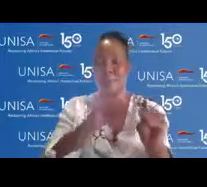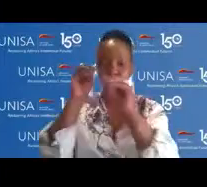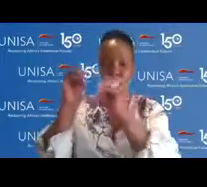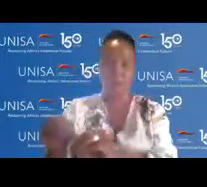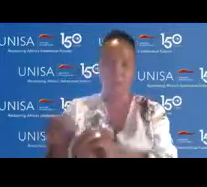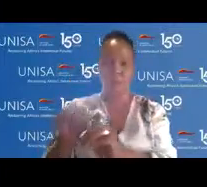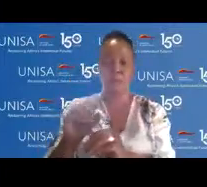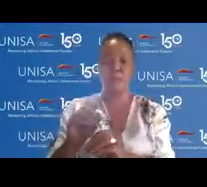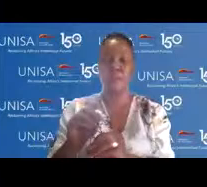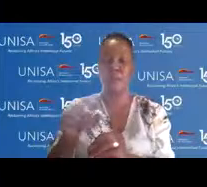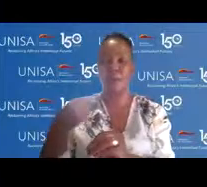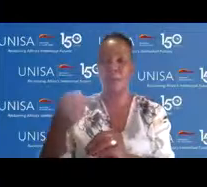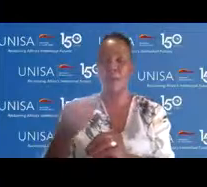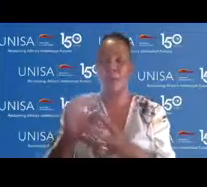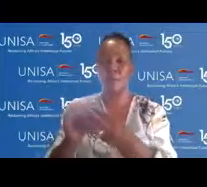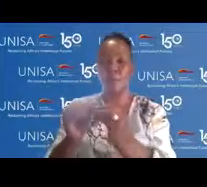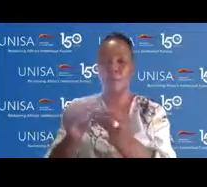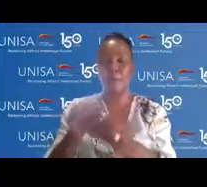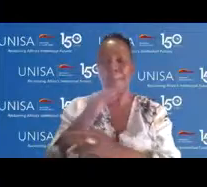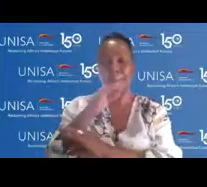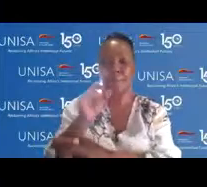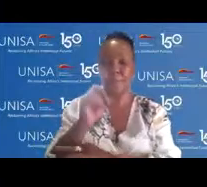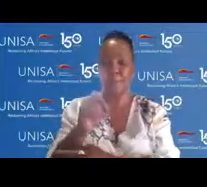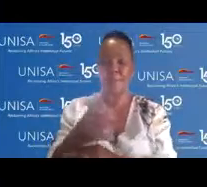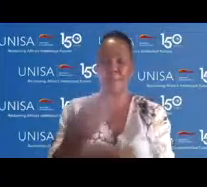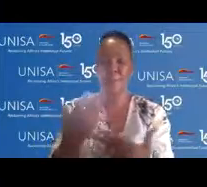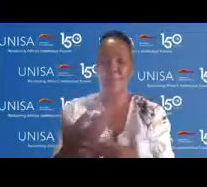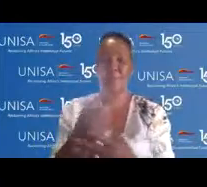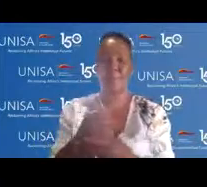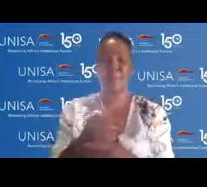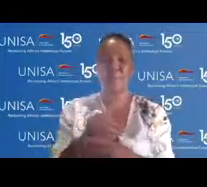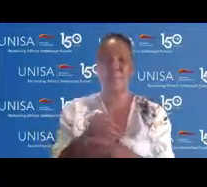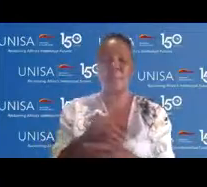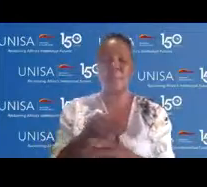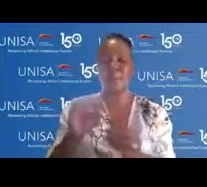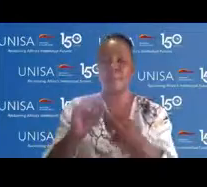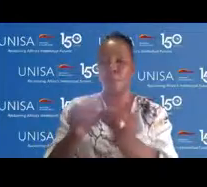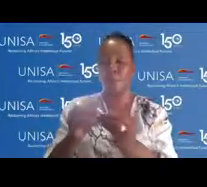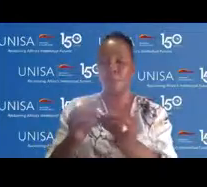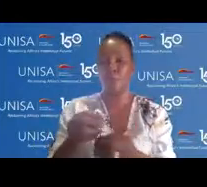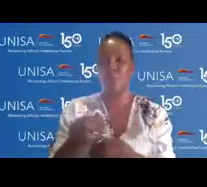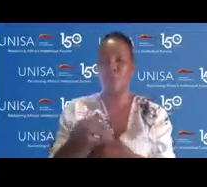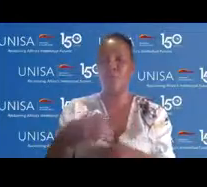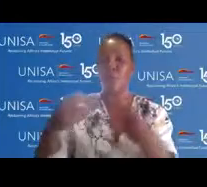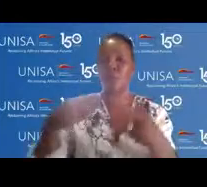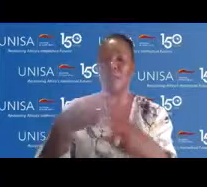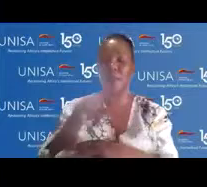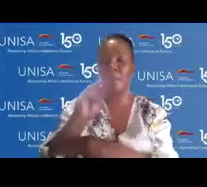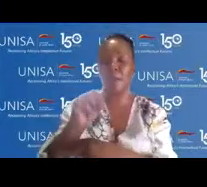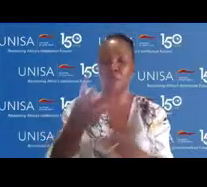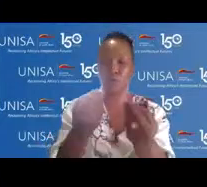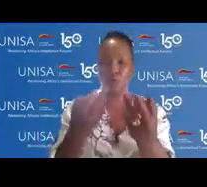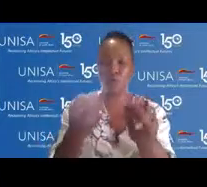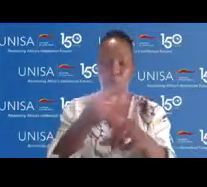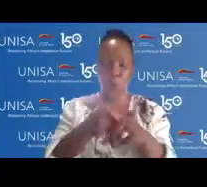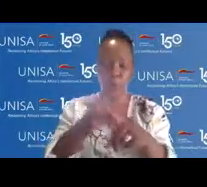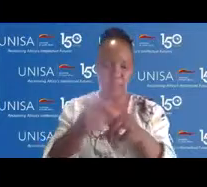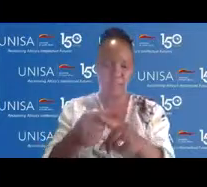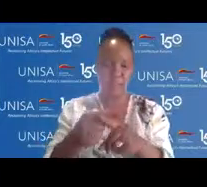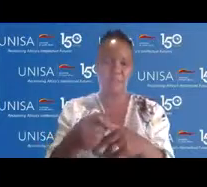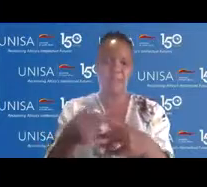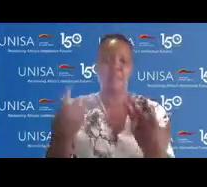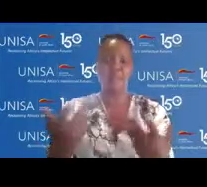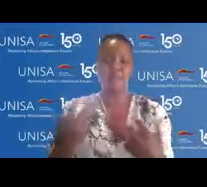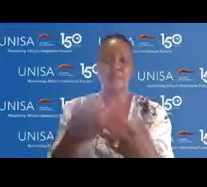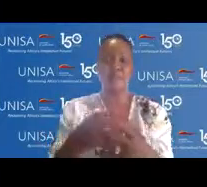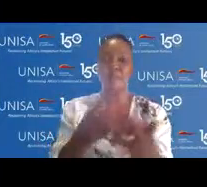So typically the format that we will be working in is Microsoft Word, okay? So you can do